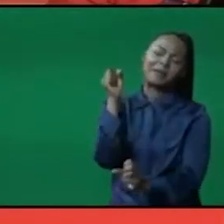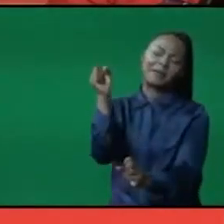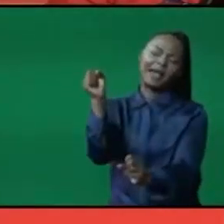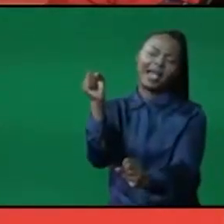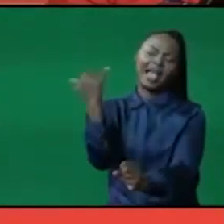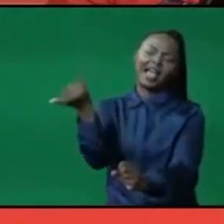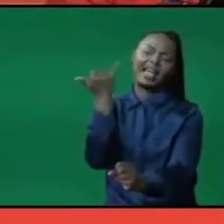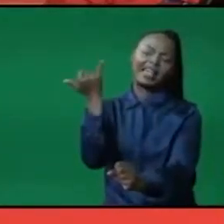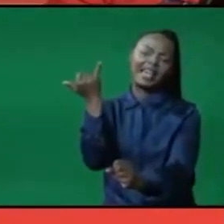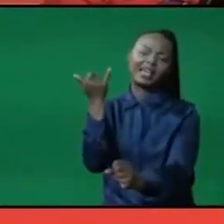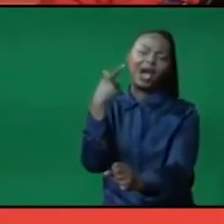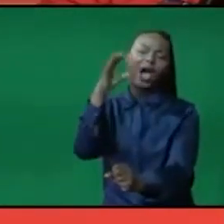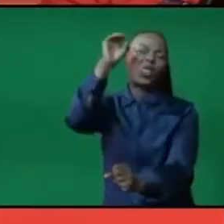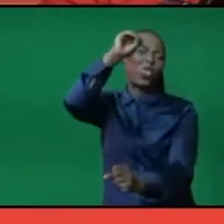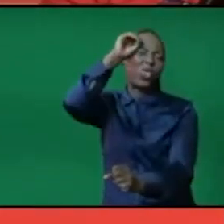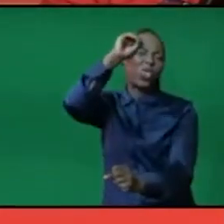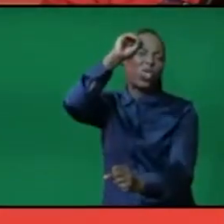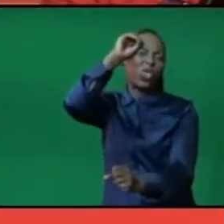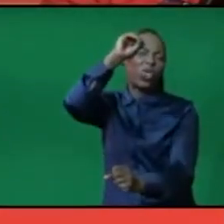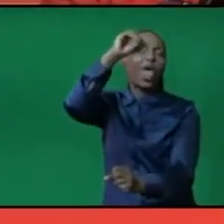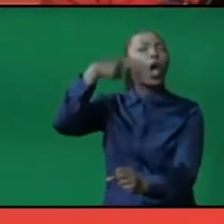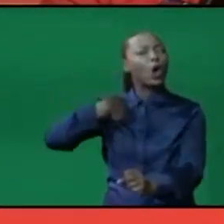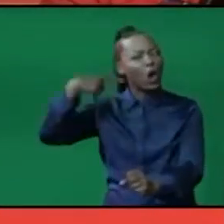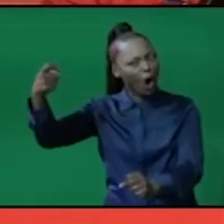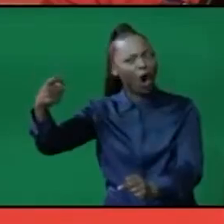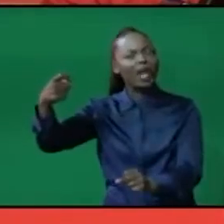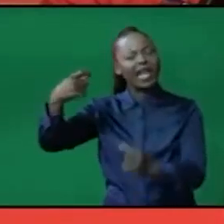Blind. Call us. Talk when we're here.